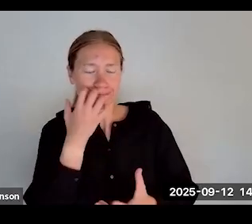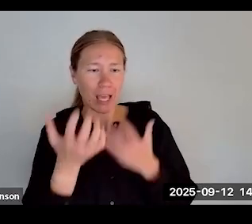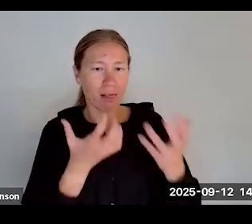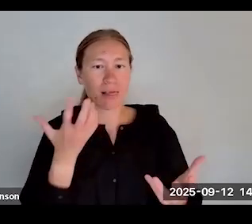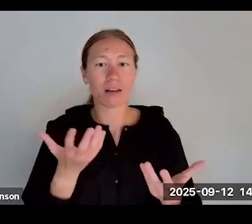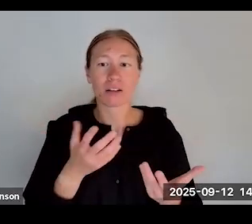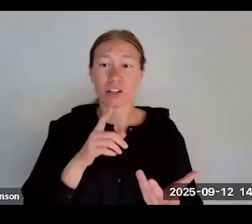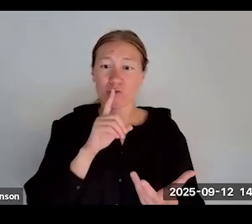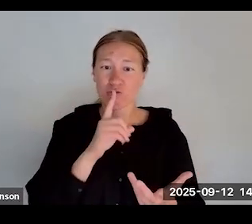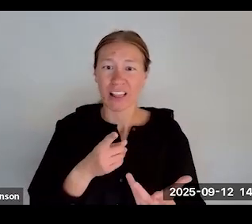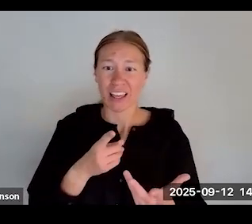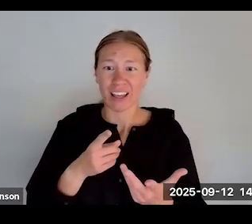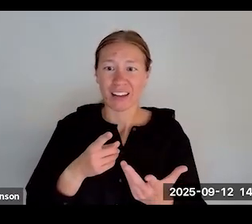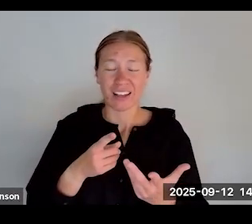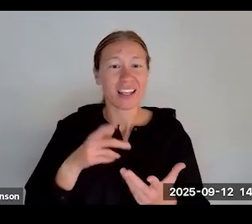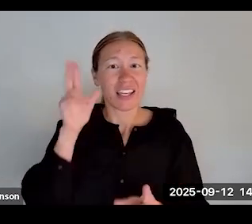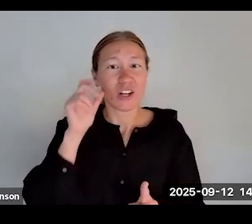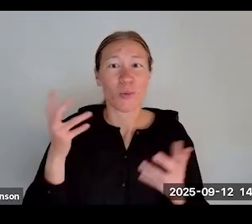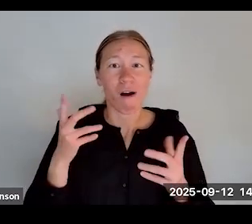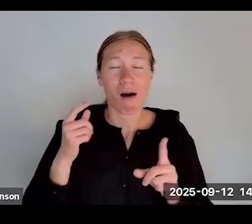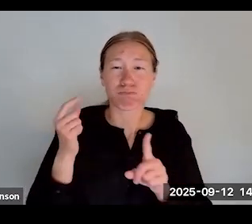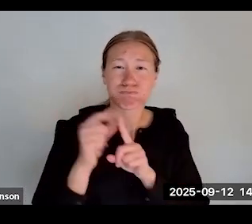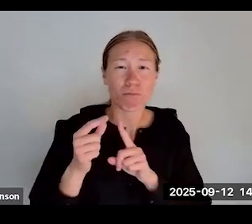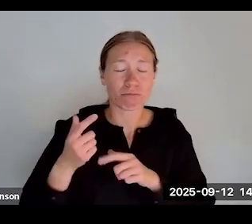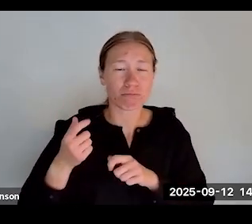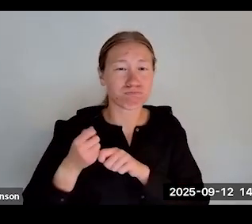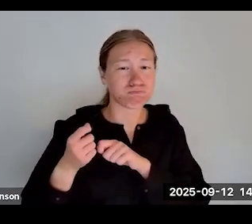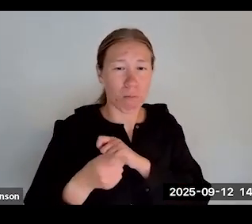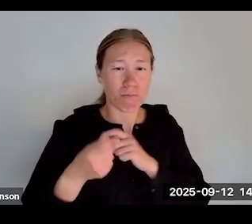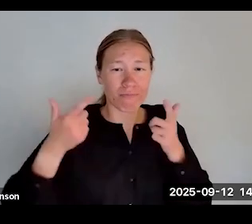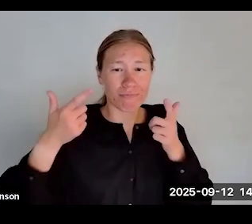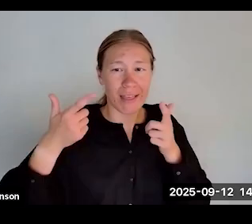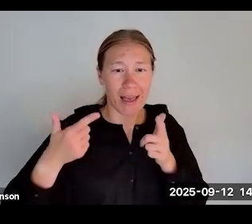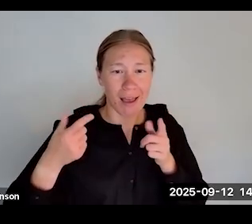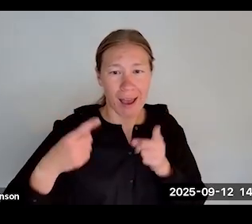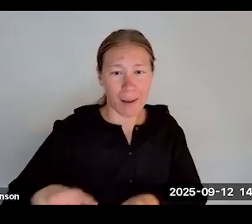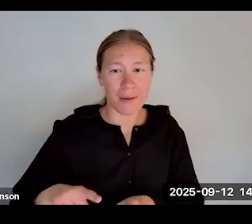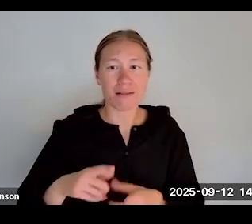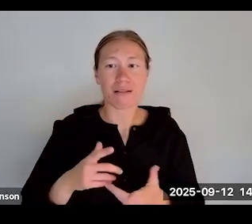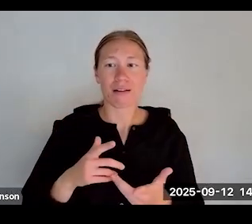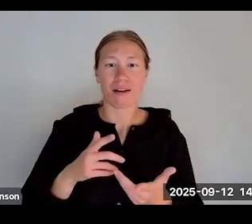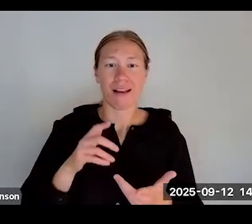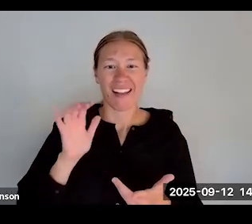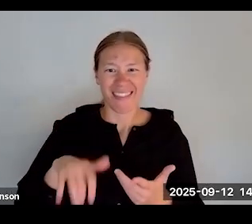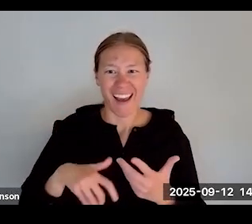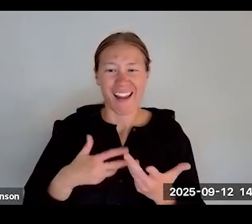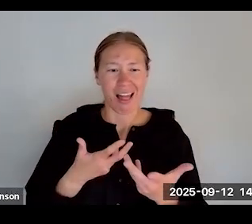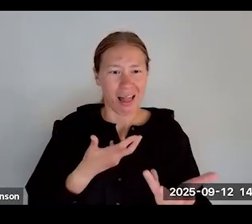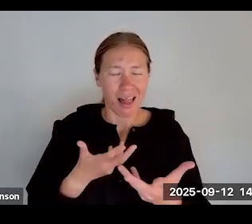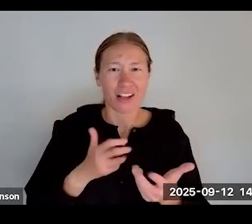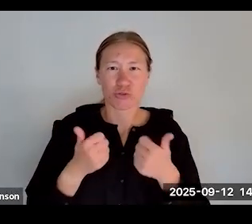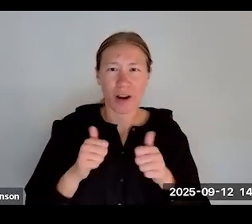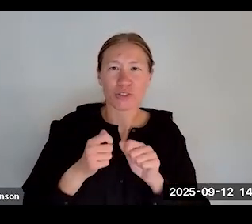entire population goes deaf. They begin to coordinate a resistance using sign language. Deaf Republic is